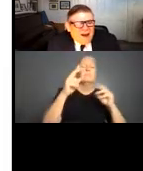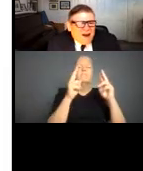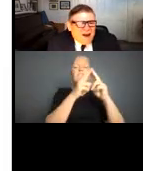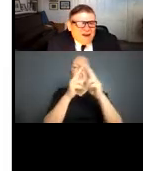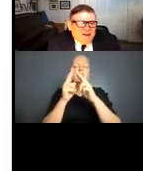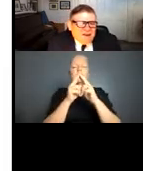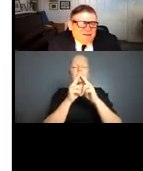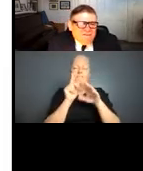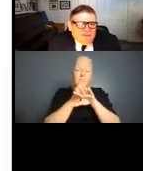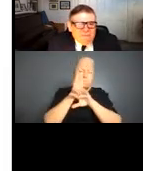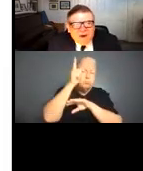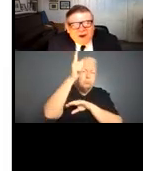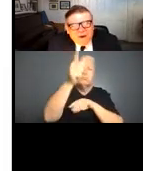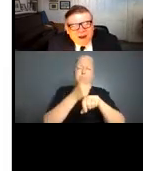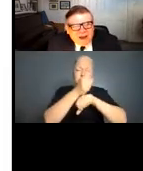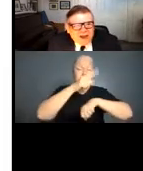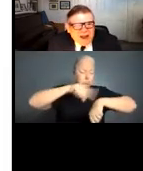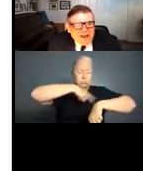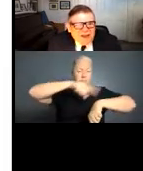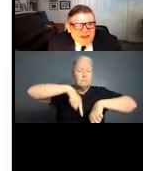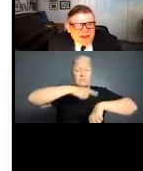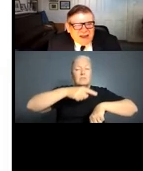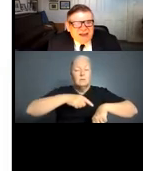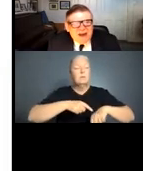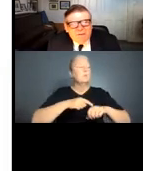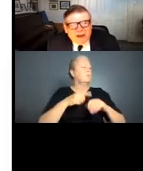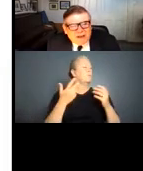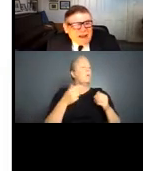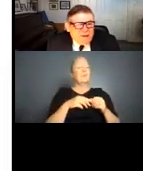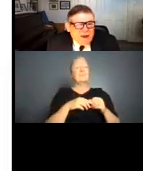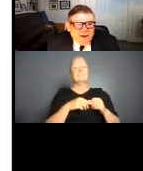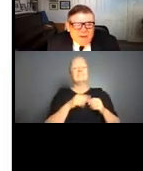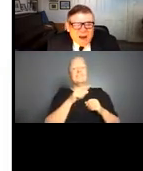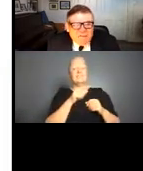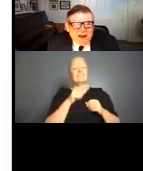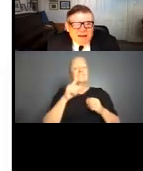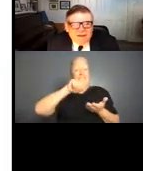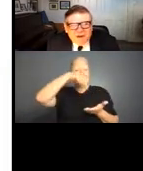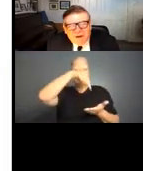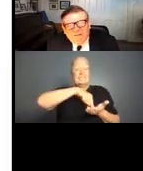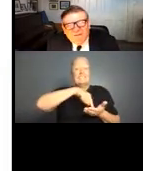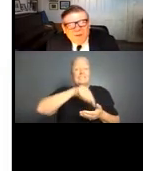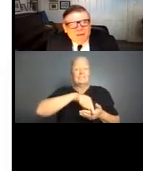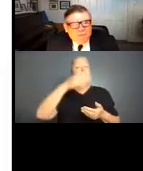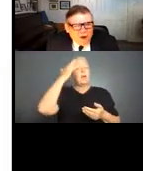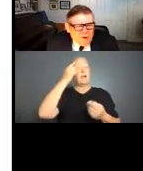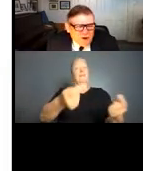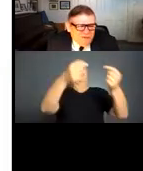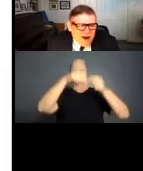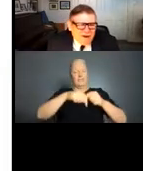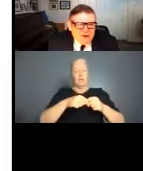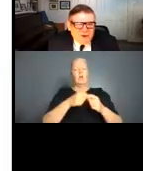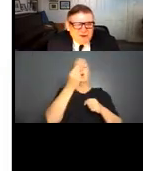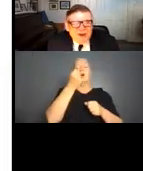in temporary accommodation in the cities because that's where they could make money through informal employment